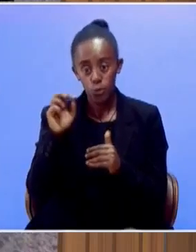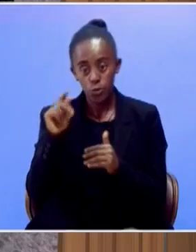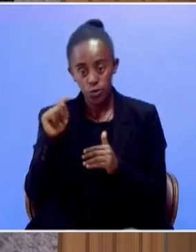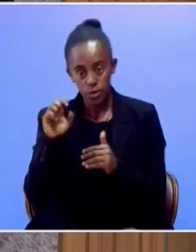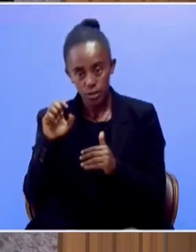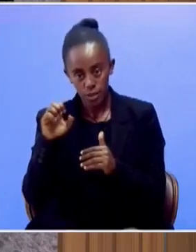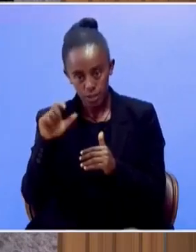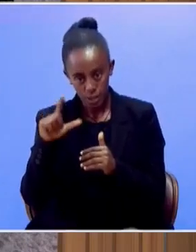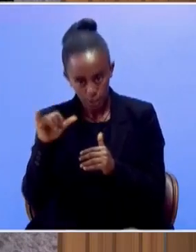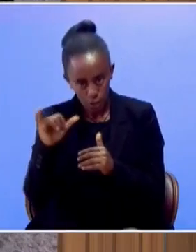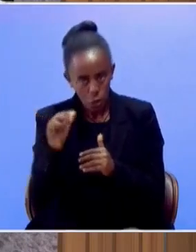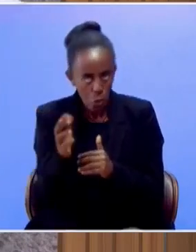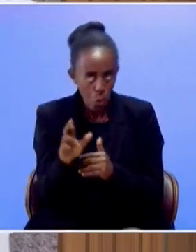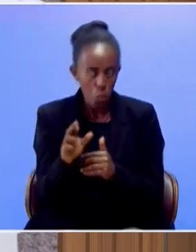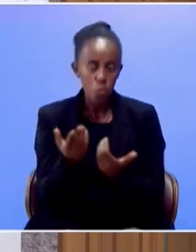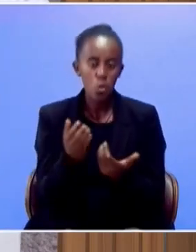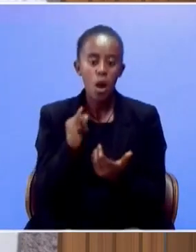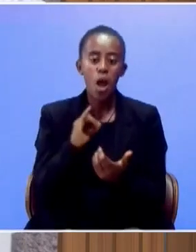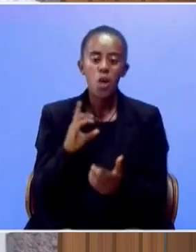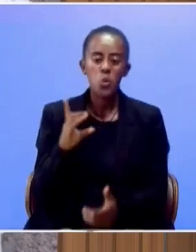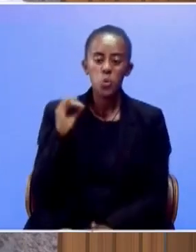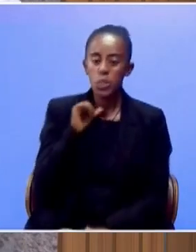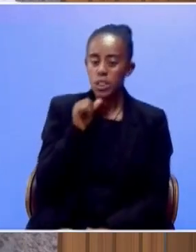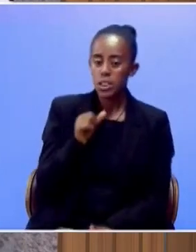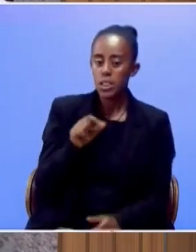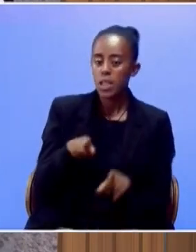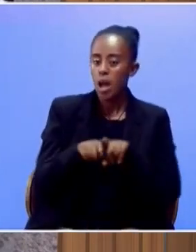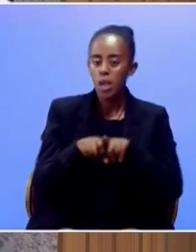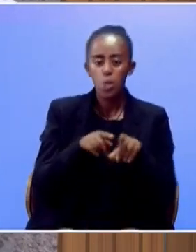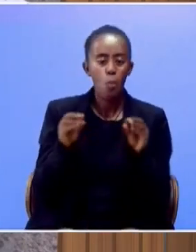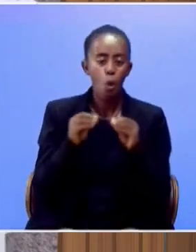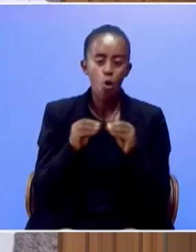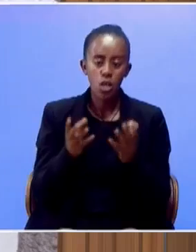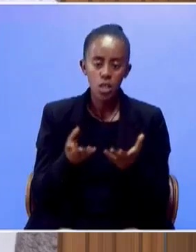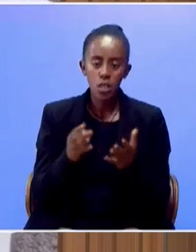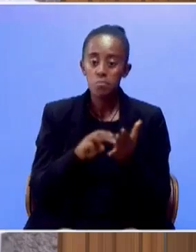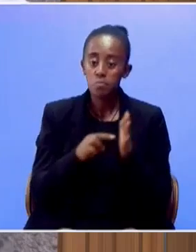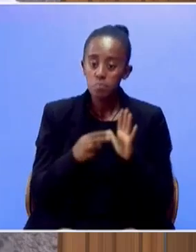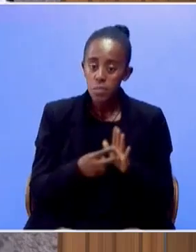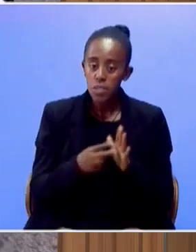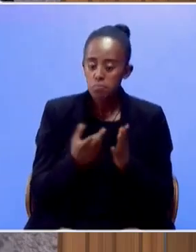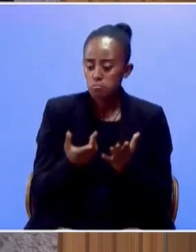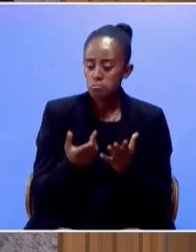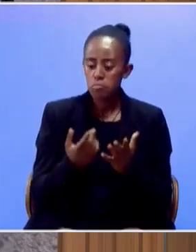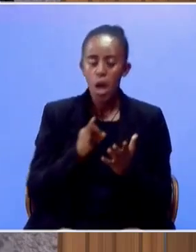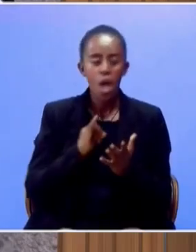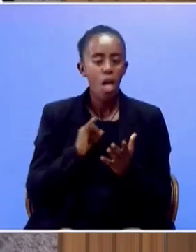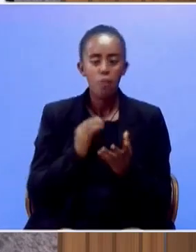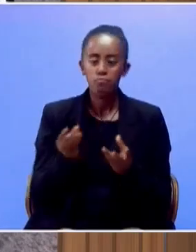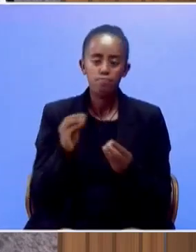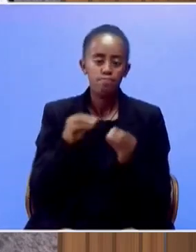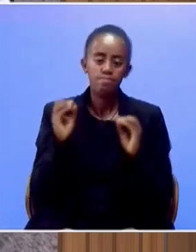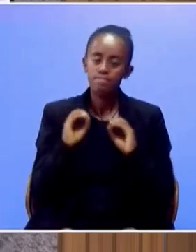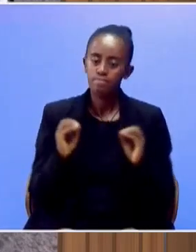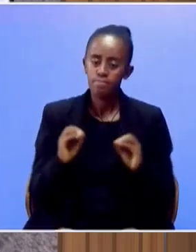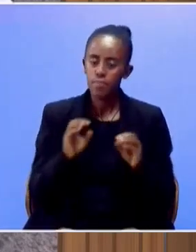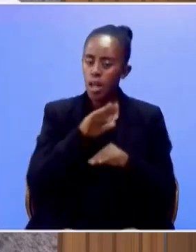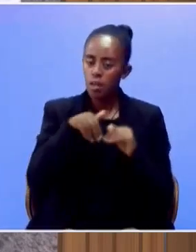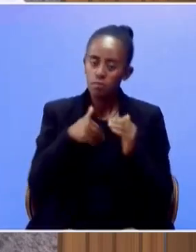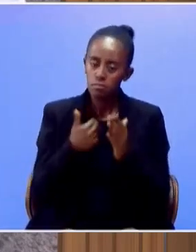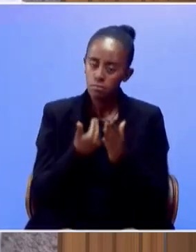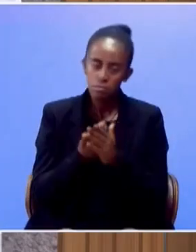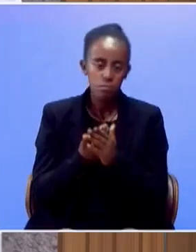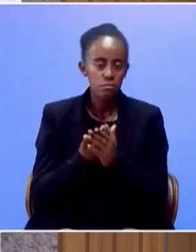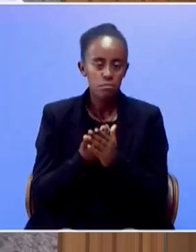Or I couldn't agree more. I couldn't agree more means I have nothing to add. Everything what you